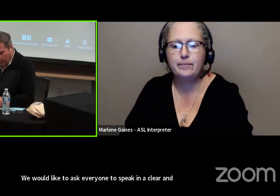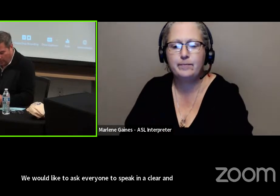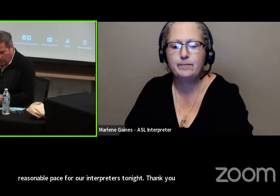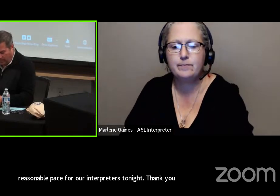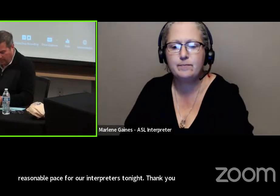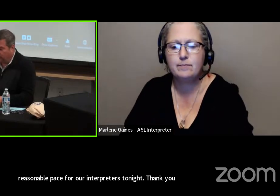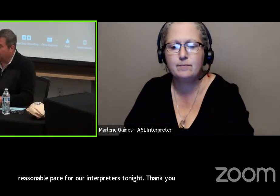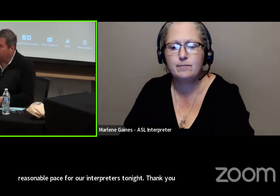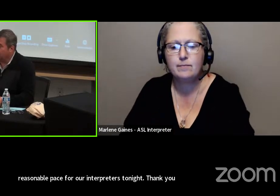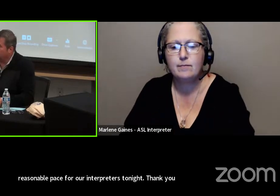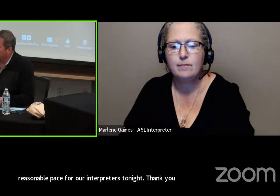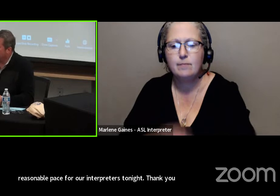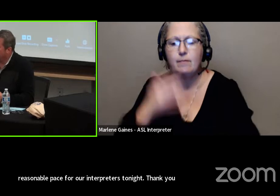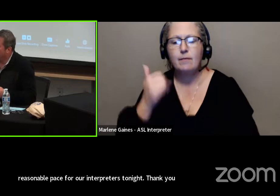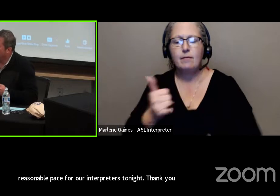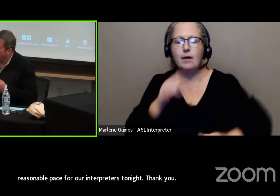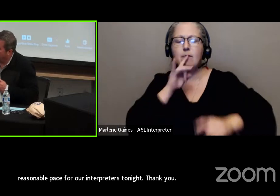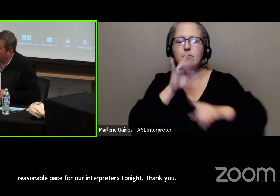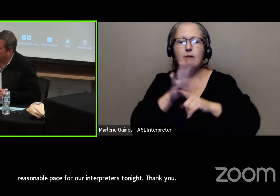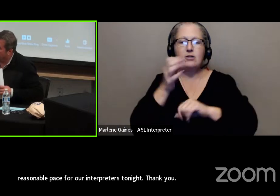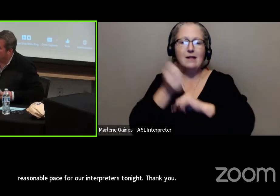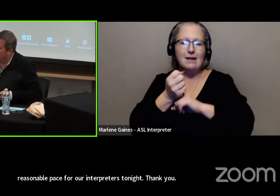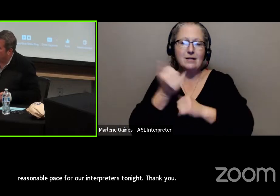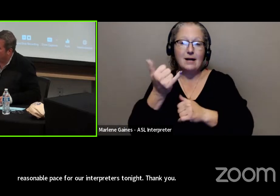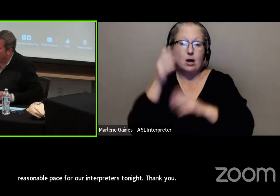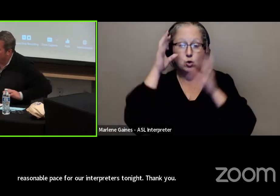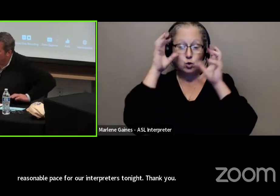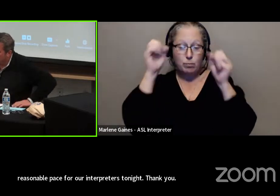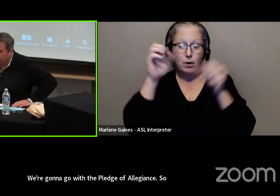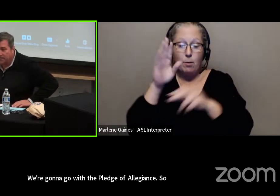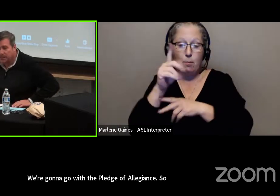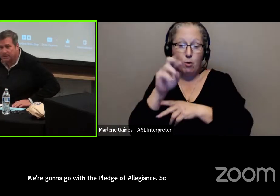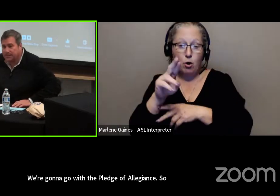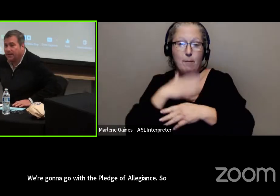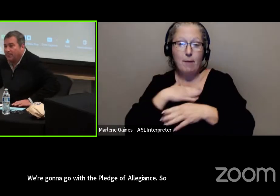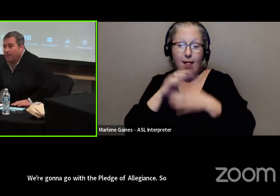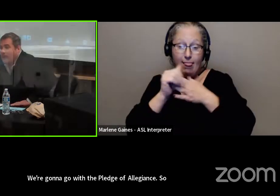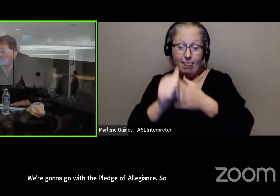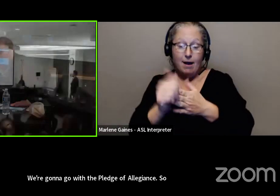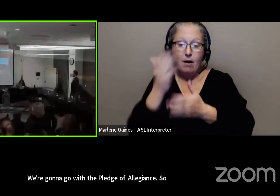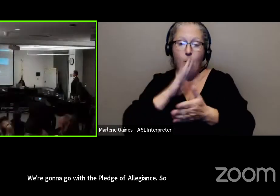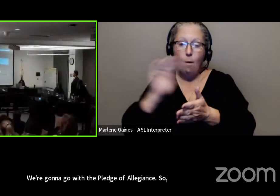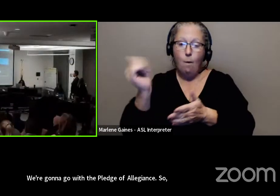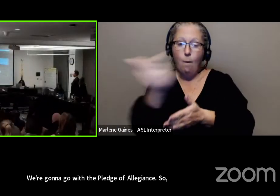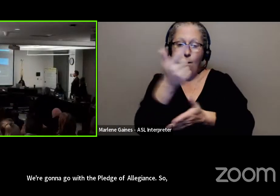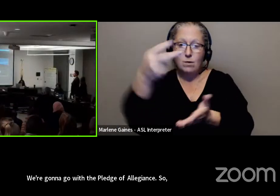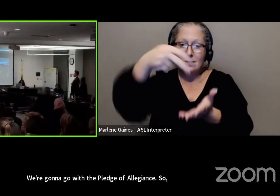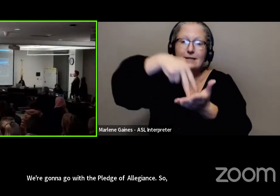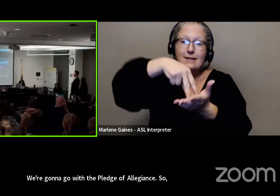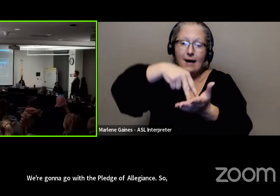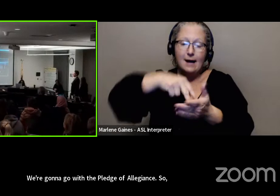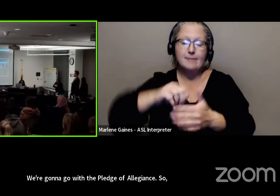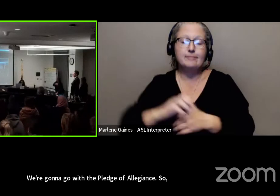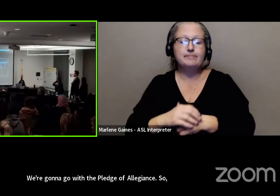the Pledge of Allegiance. So, Superintendent Booker, would you like to lead us, please? Absolutely. May we all stand?